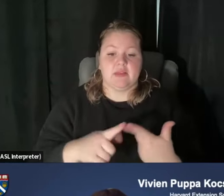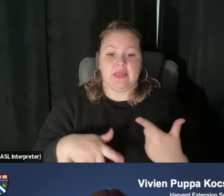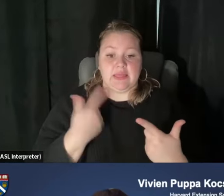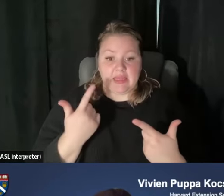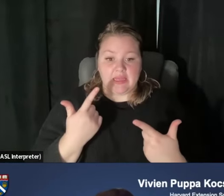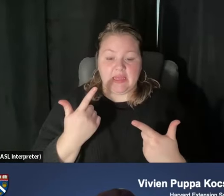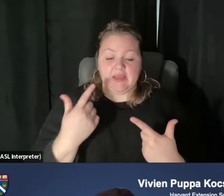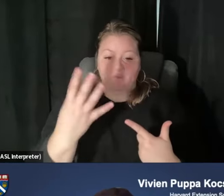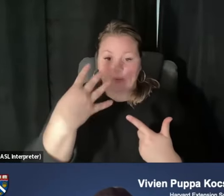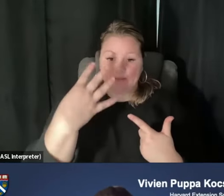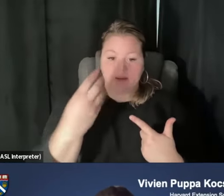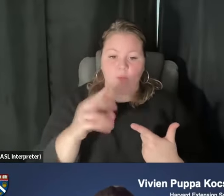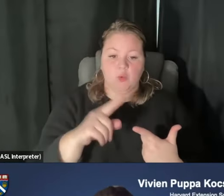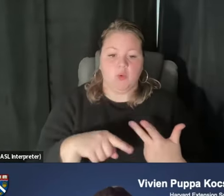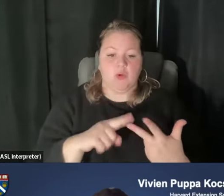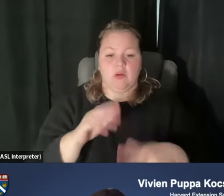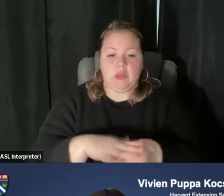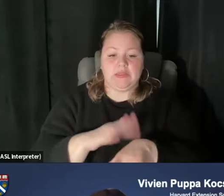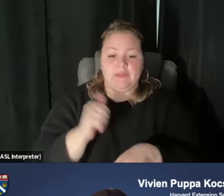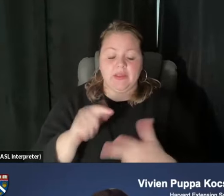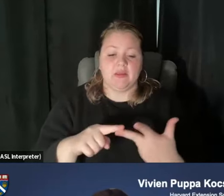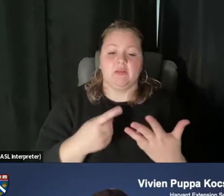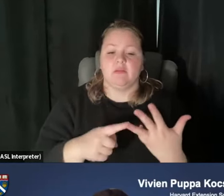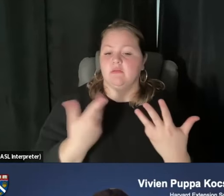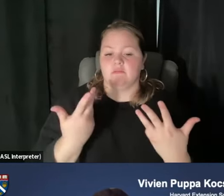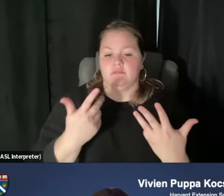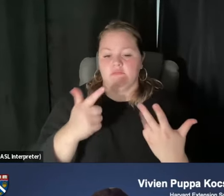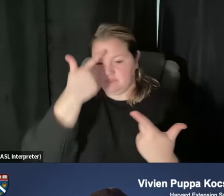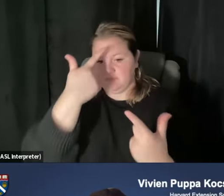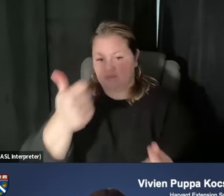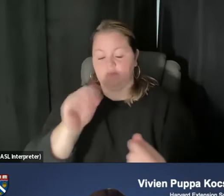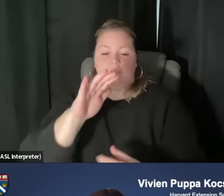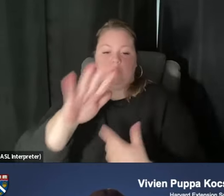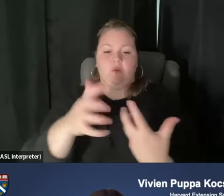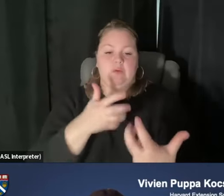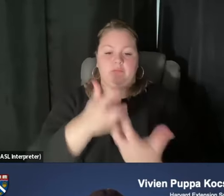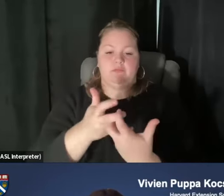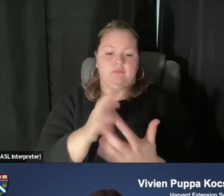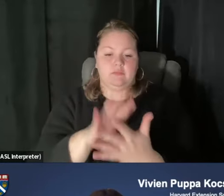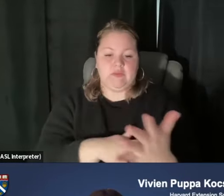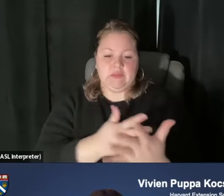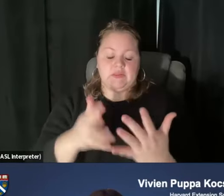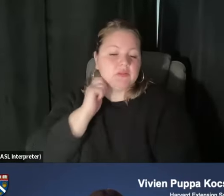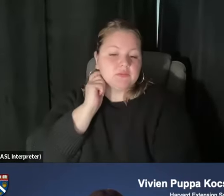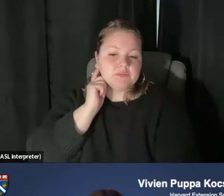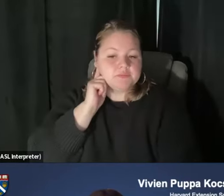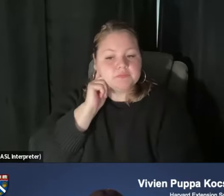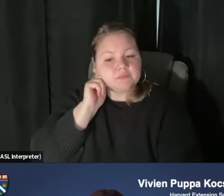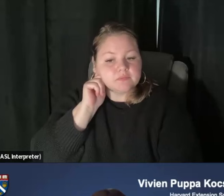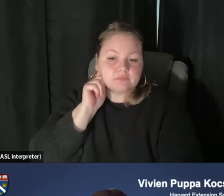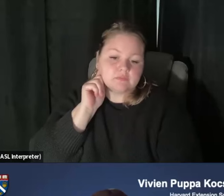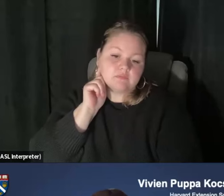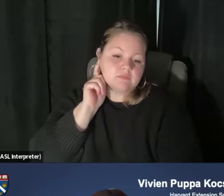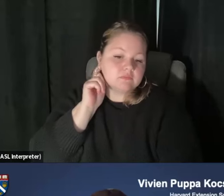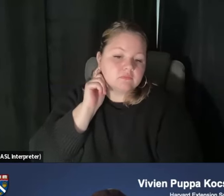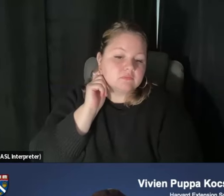live webcam seminar course, so you can take them at your own pace to fit your busy schedule. And I can't underscore the importance of